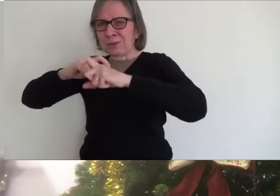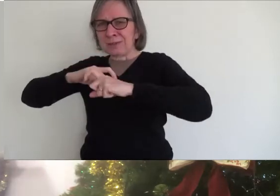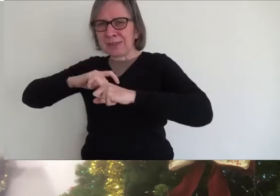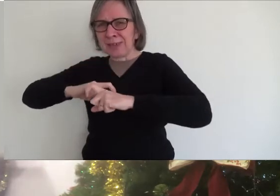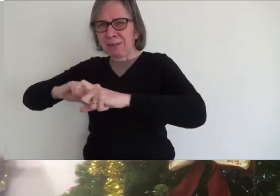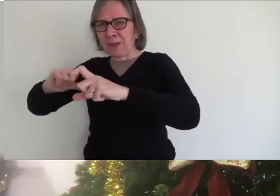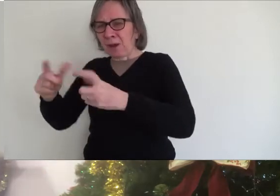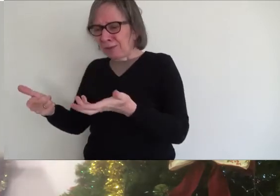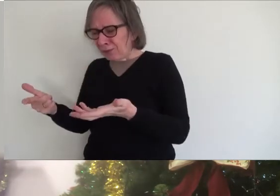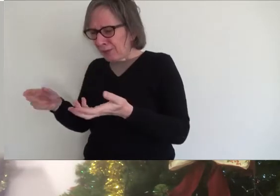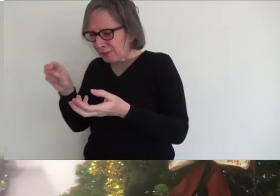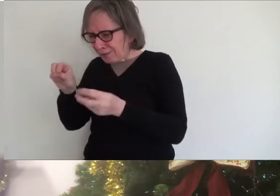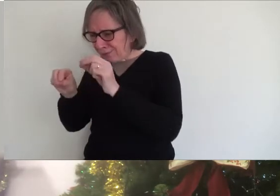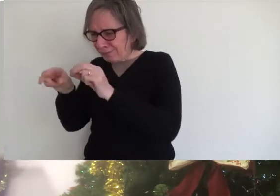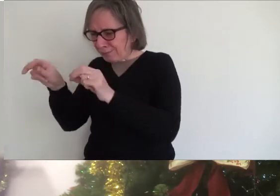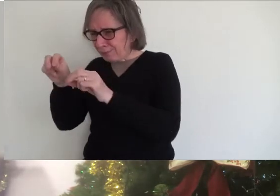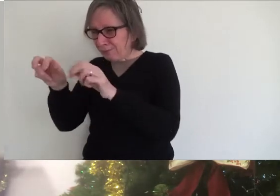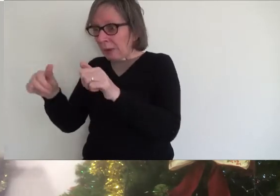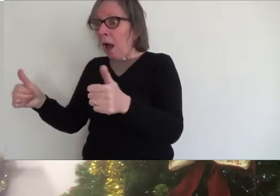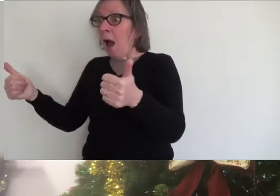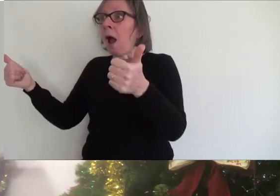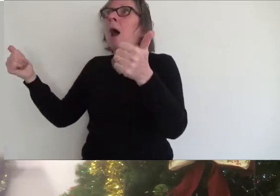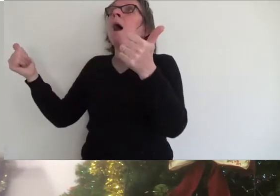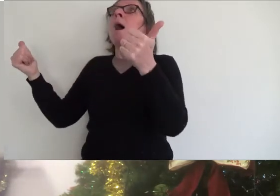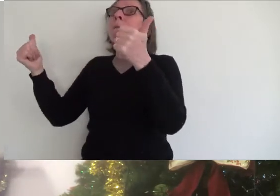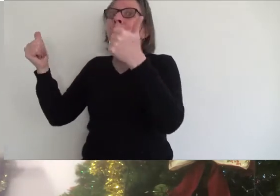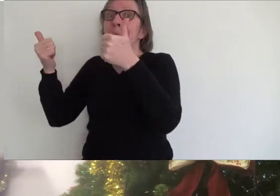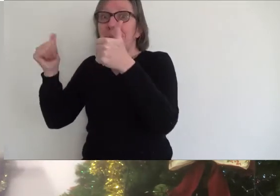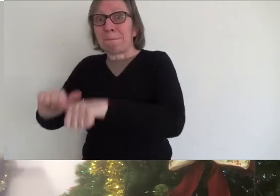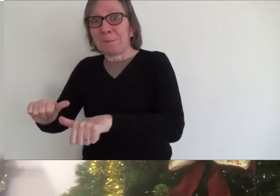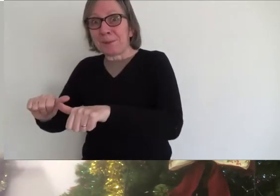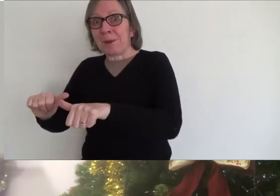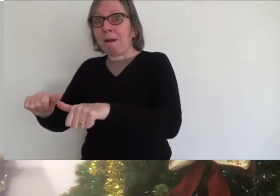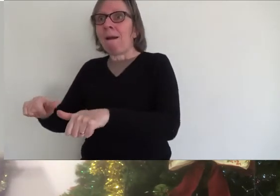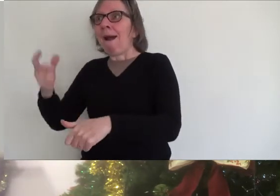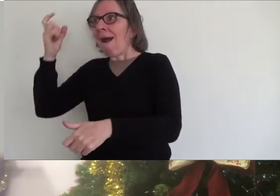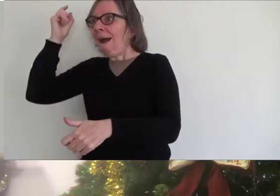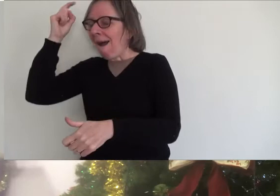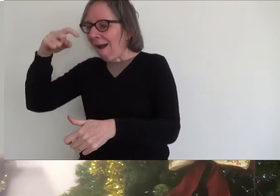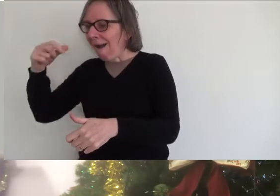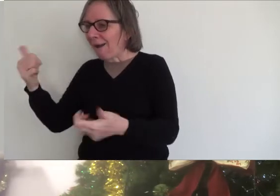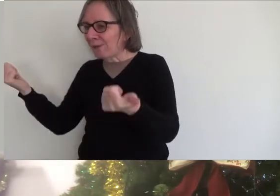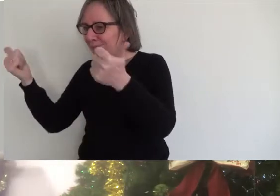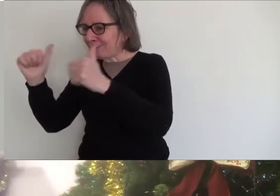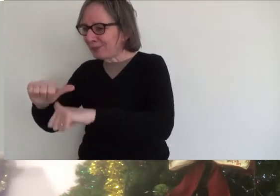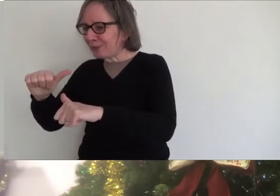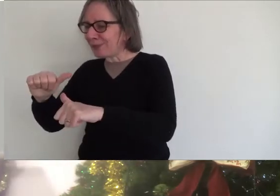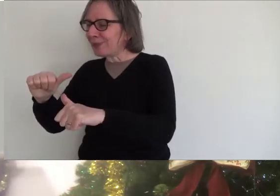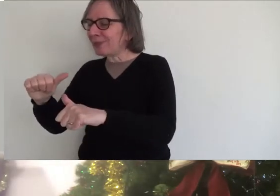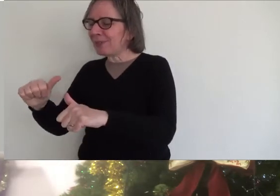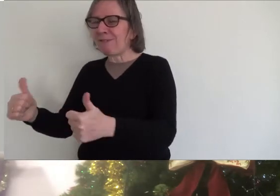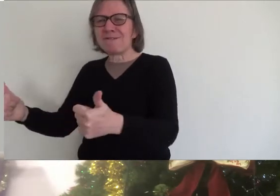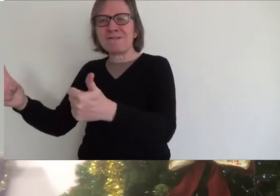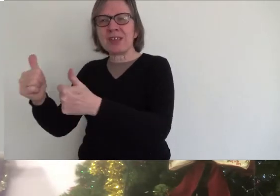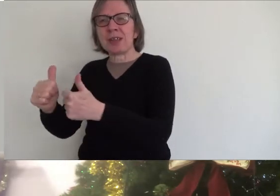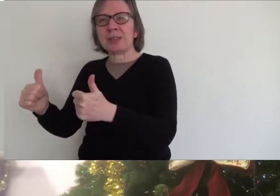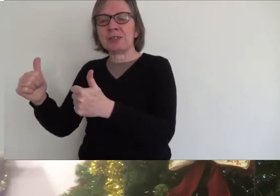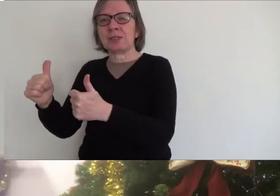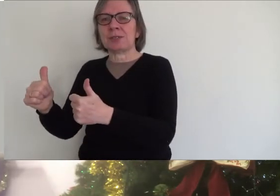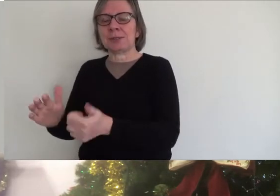everything comes together and you get it. It fits. It's an epiphany, a great